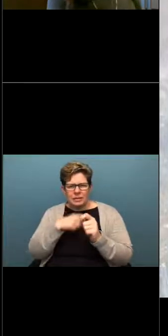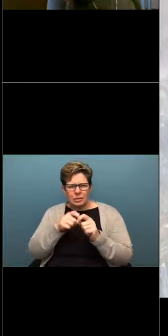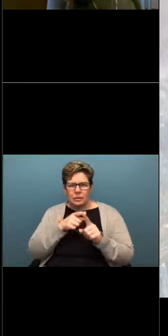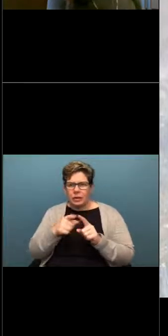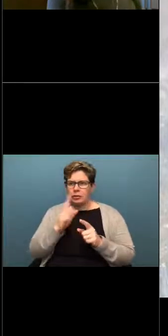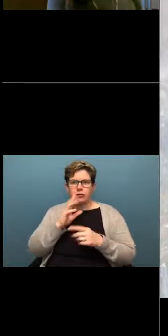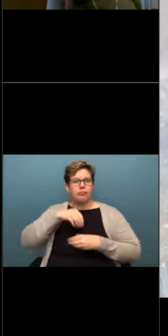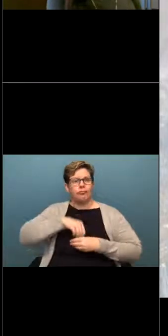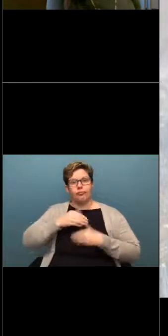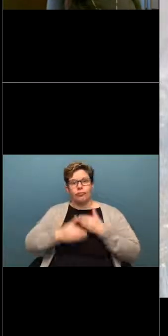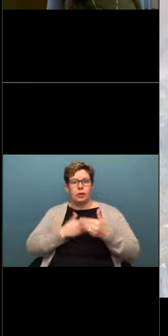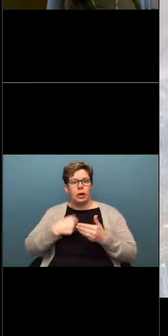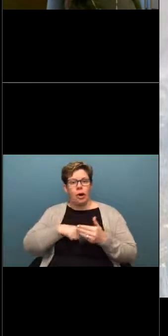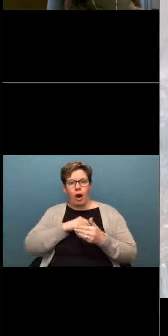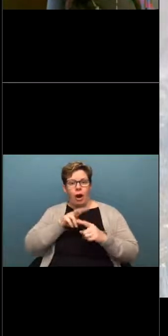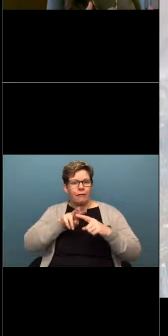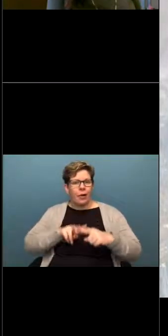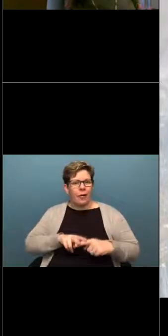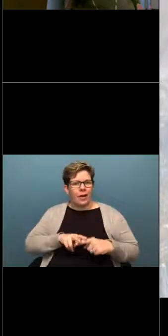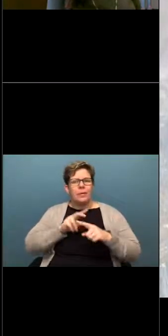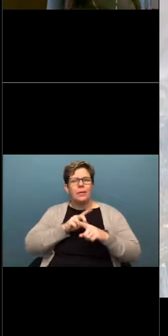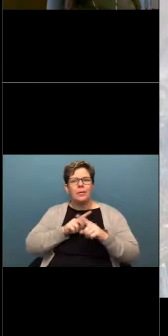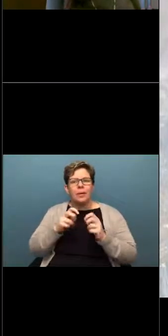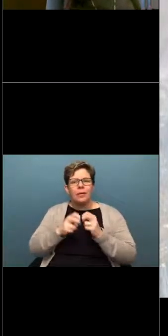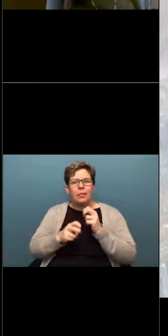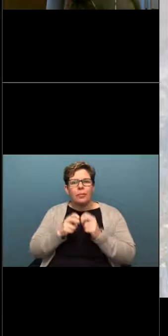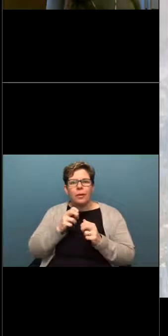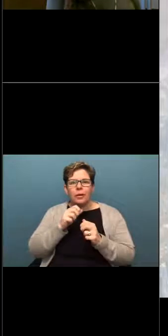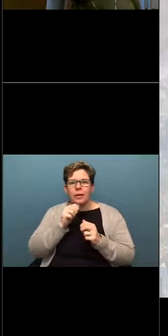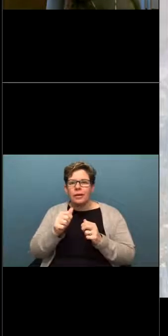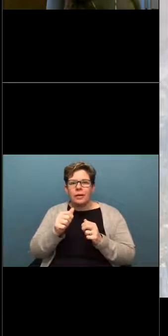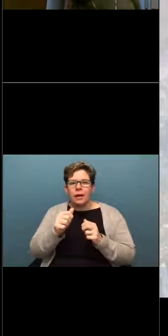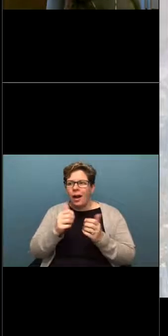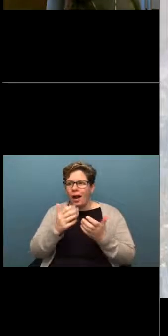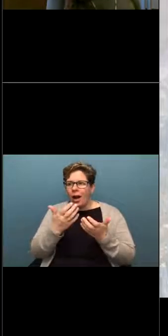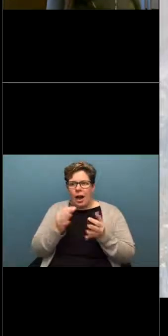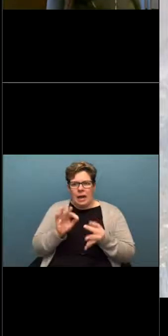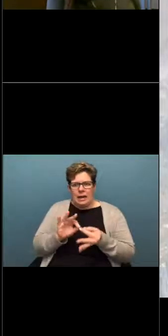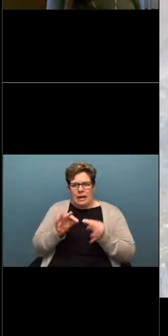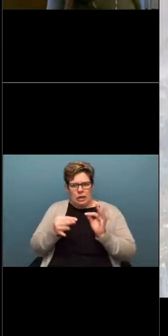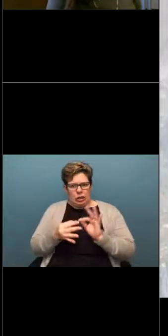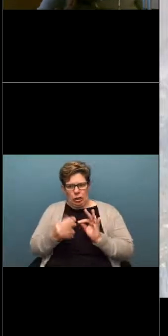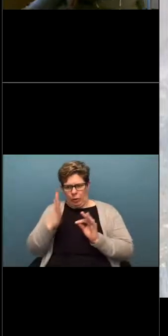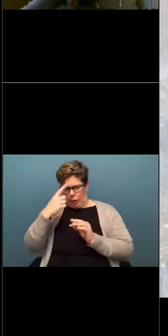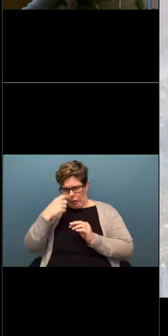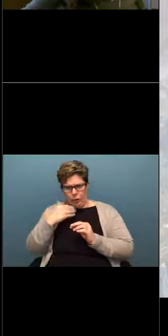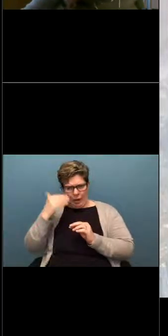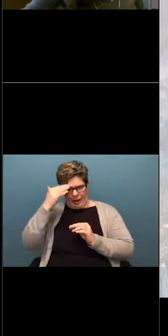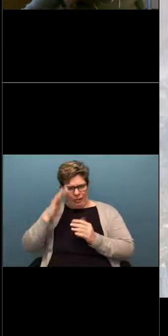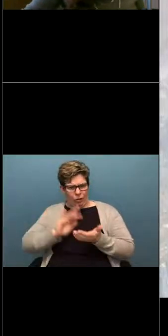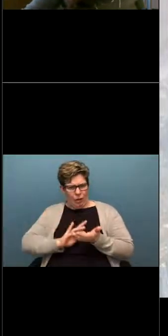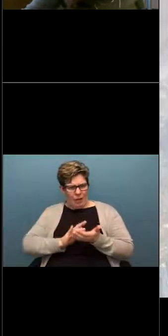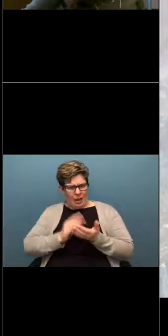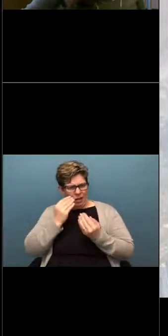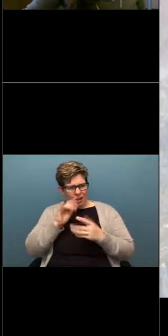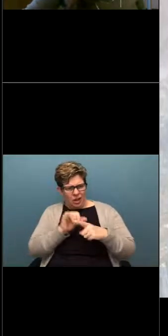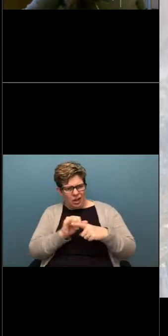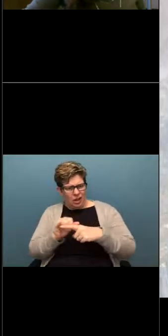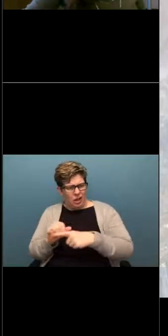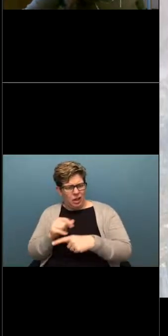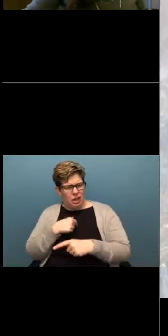nature to us. But the problem is there's not really an interpreter for that medical jargon, and oftentimes information might be